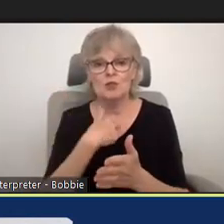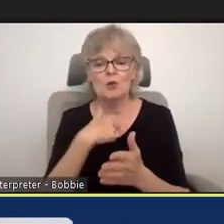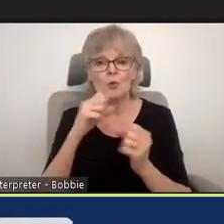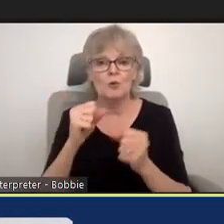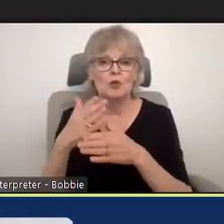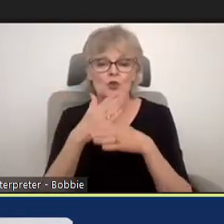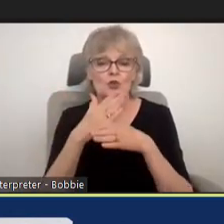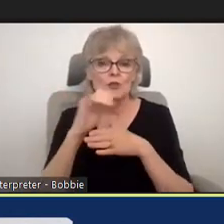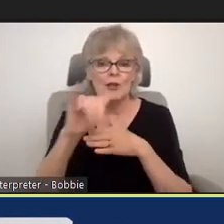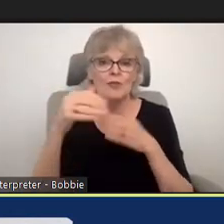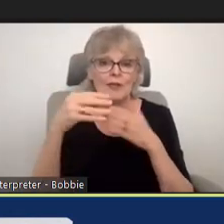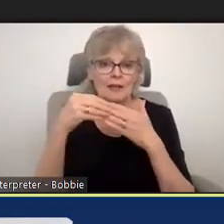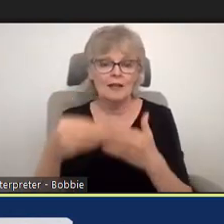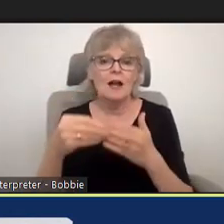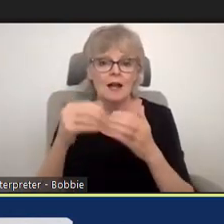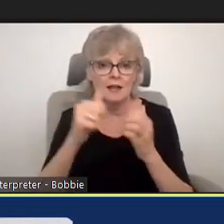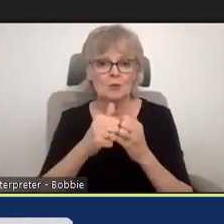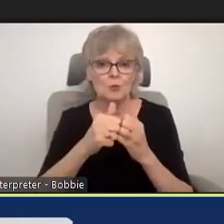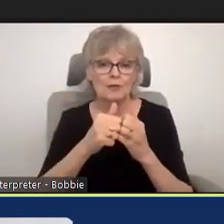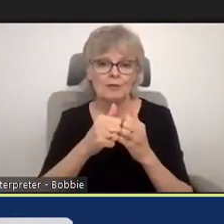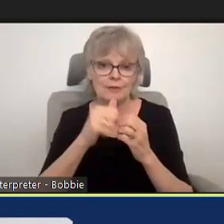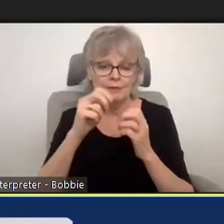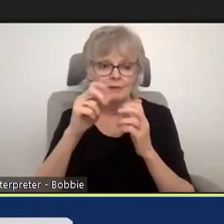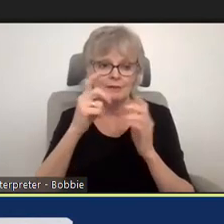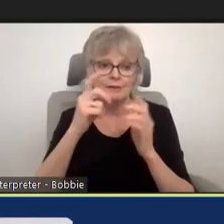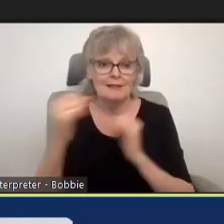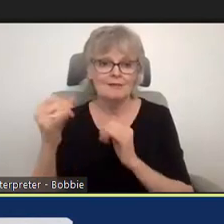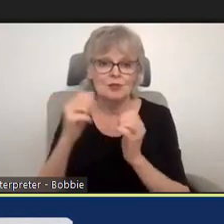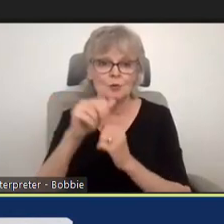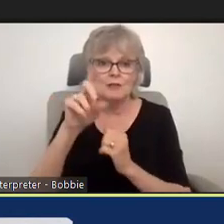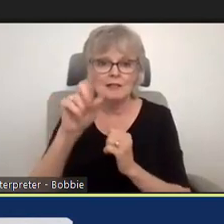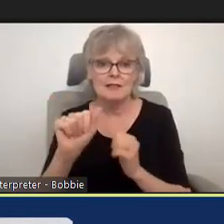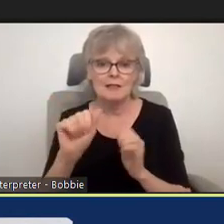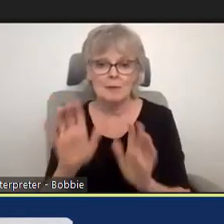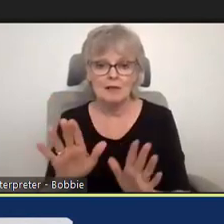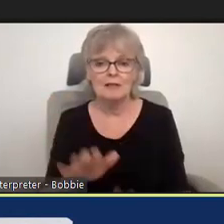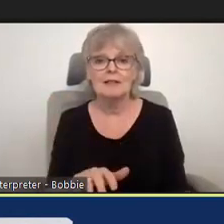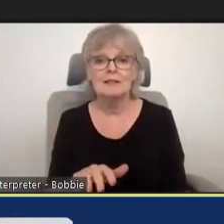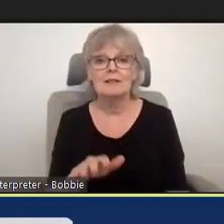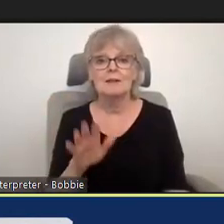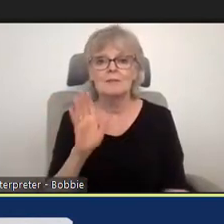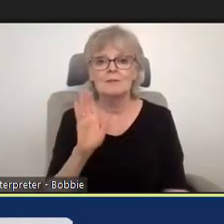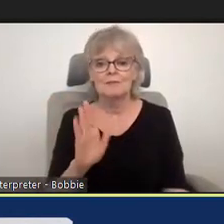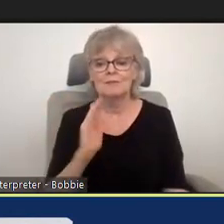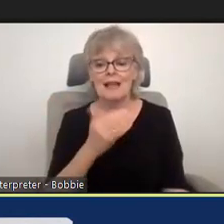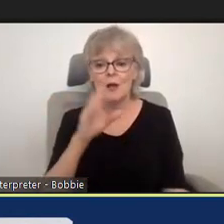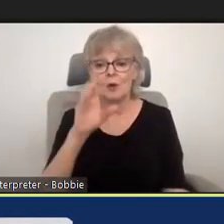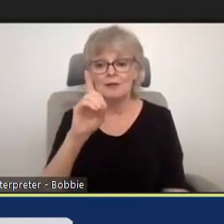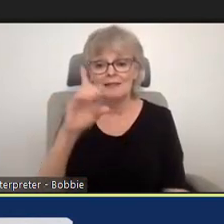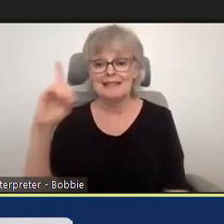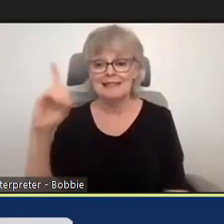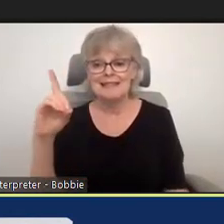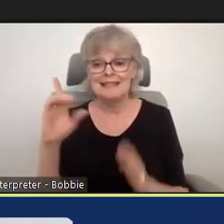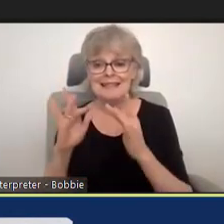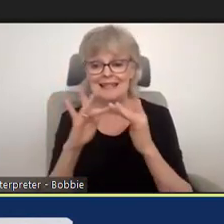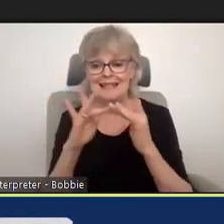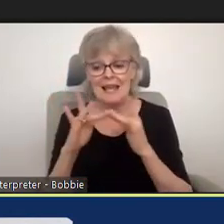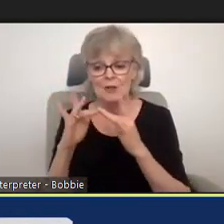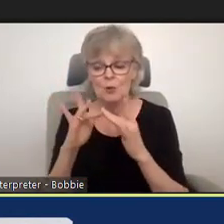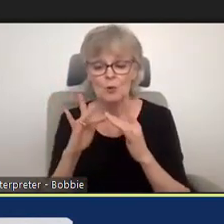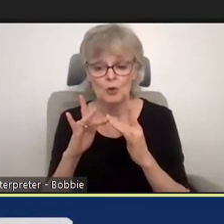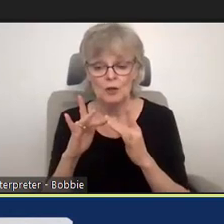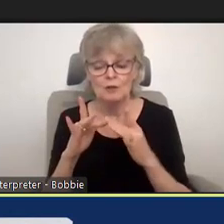guide also with individuals with disabilities. And our DD network worked